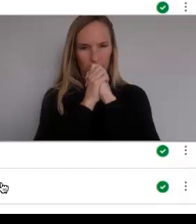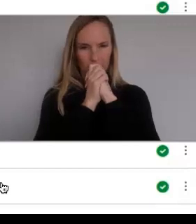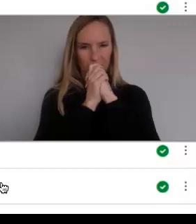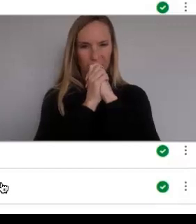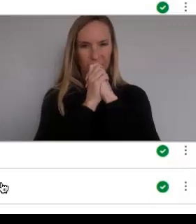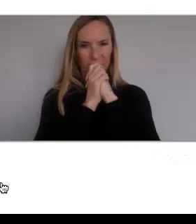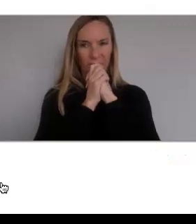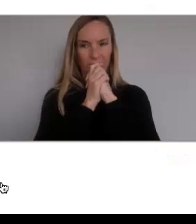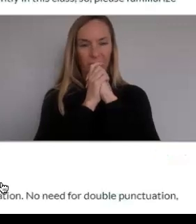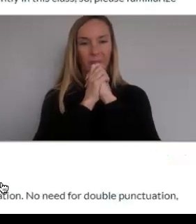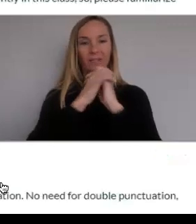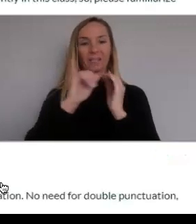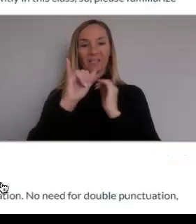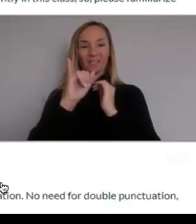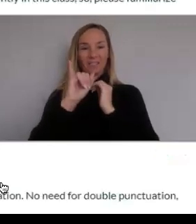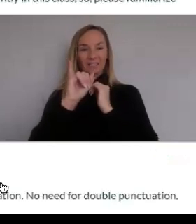In-text citations and quoting.